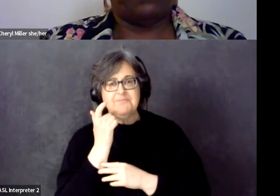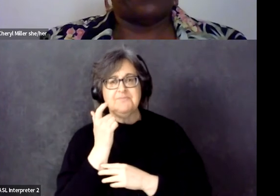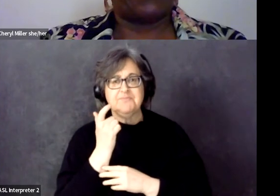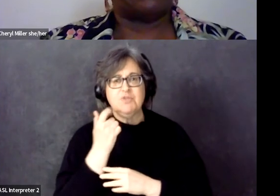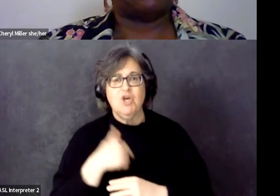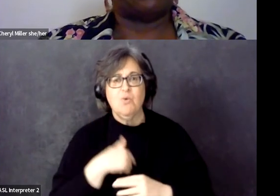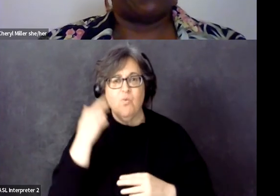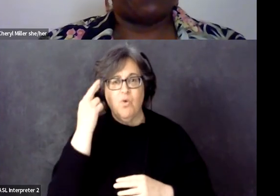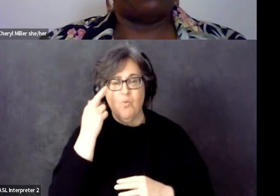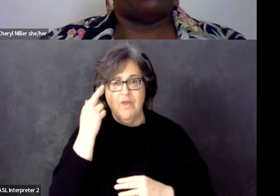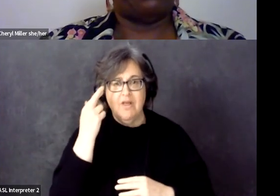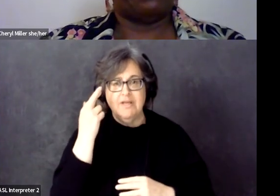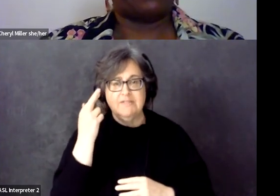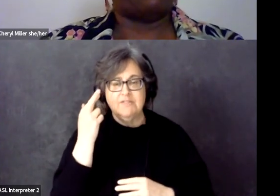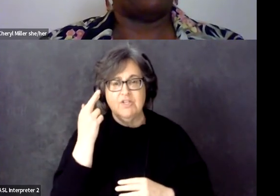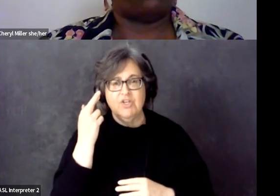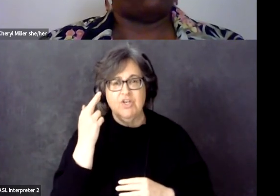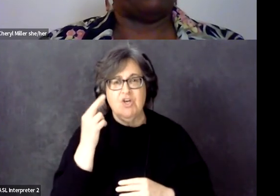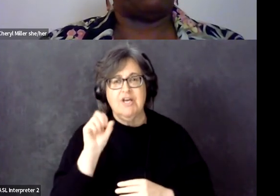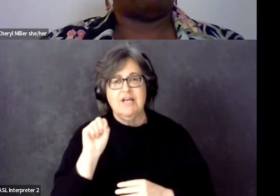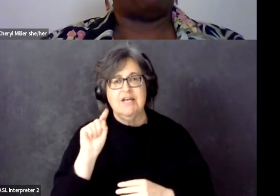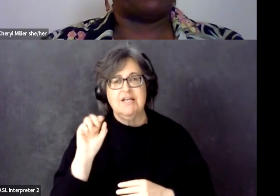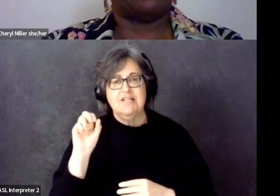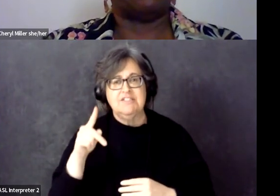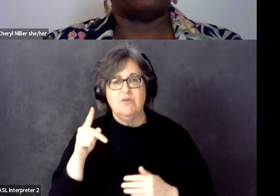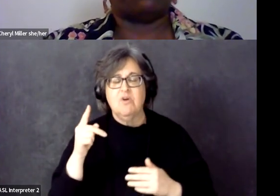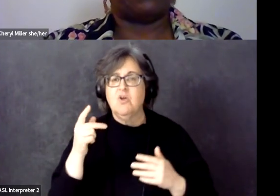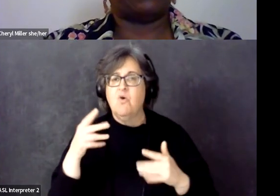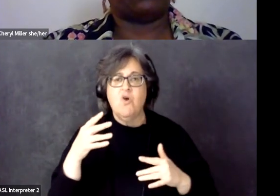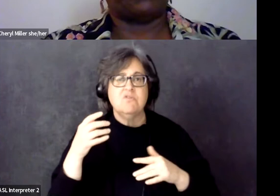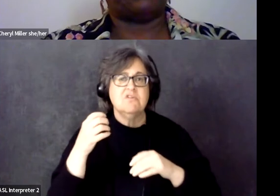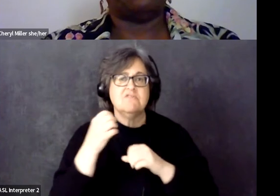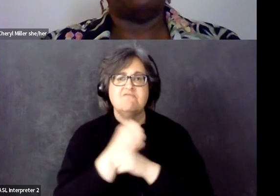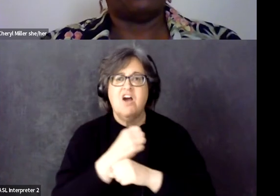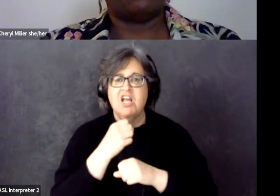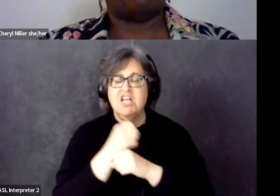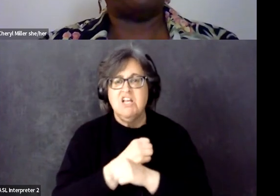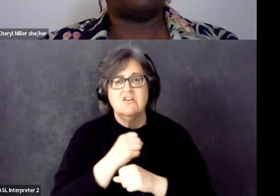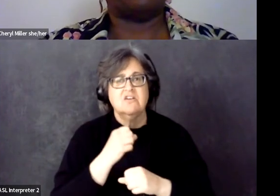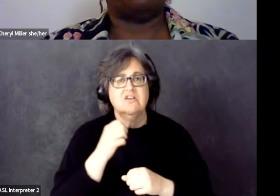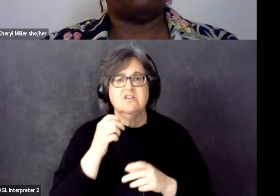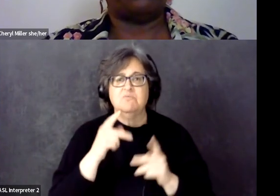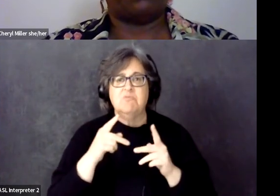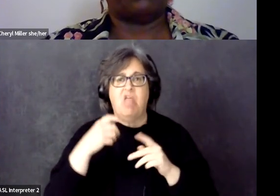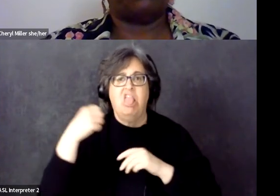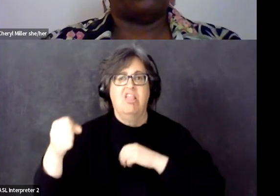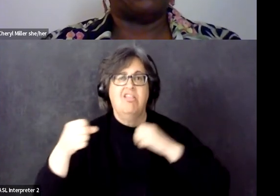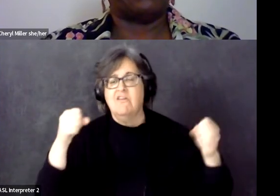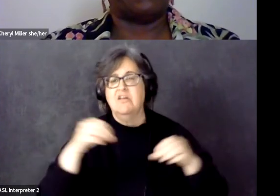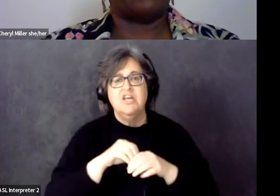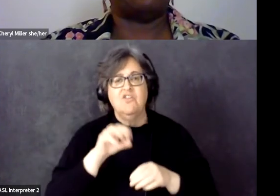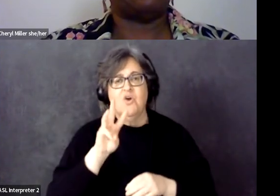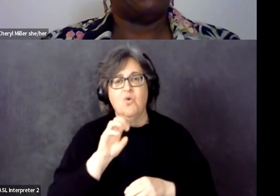we realized that the STOP had already been fighting displacement in the Woodlawn